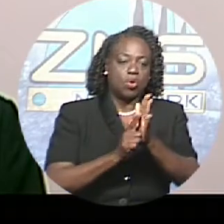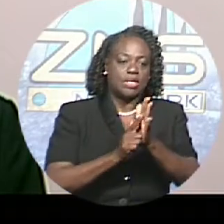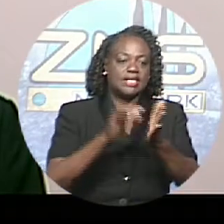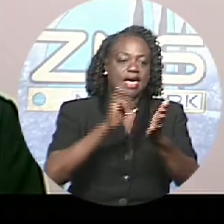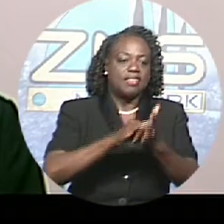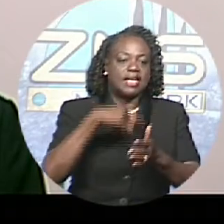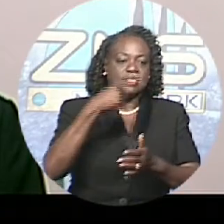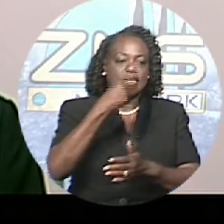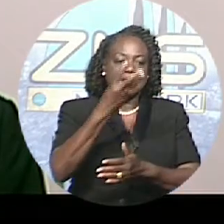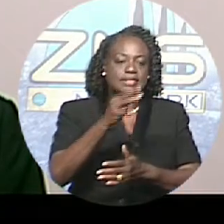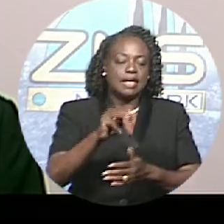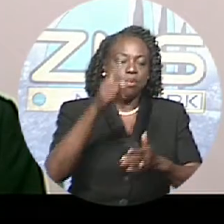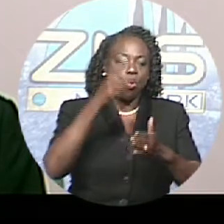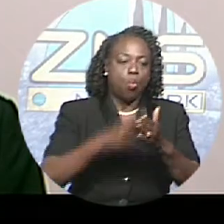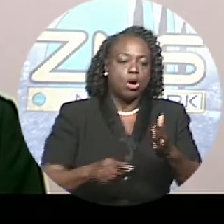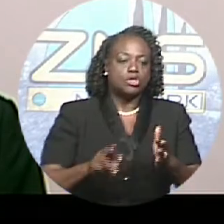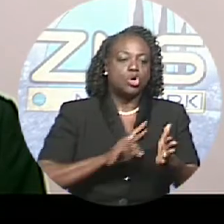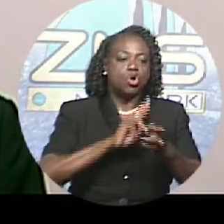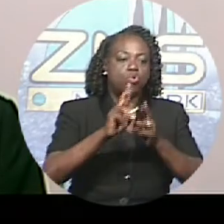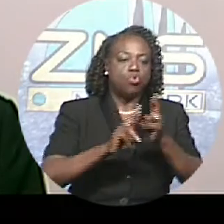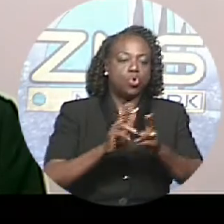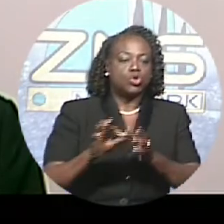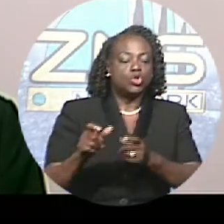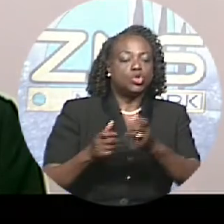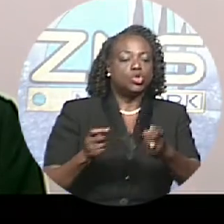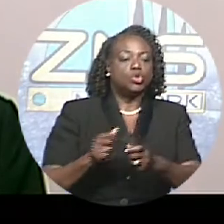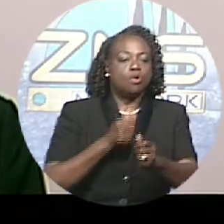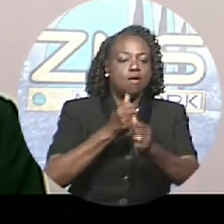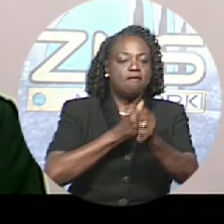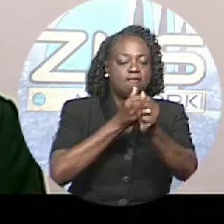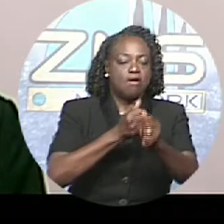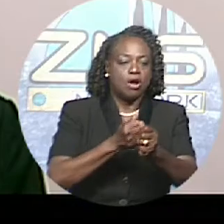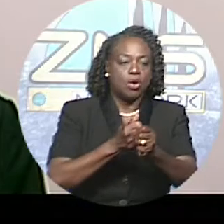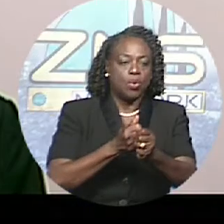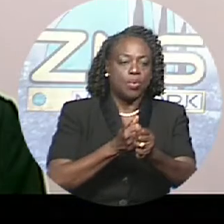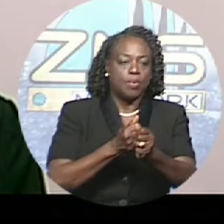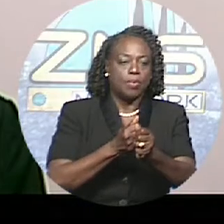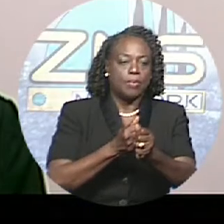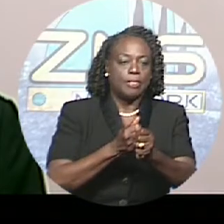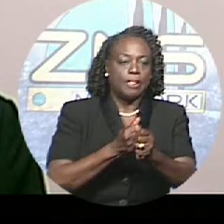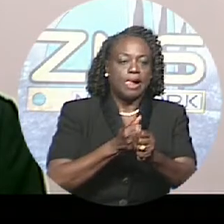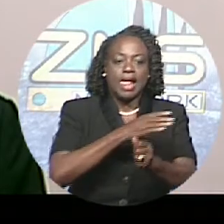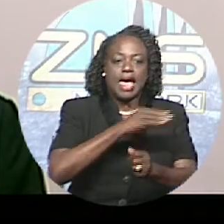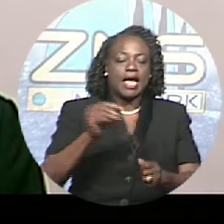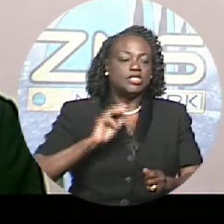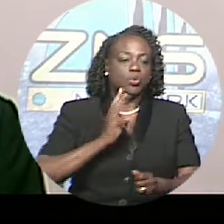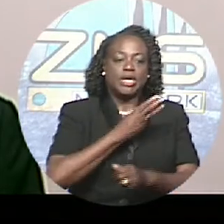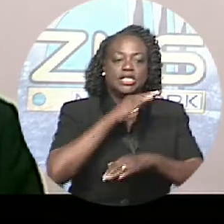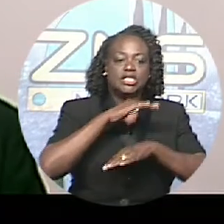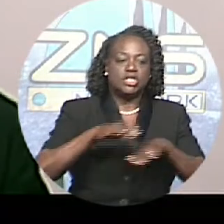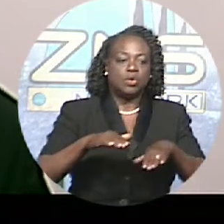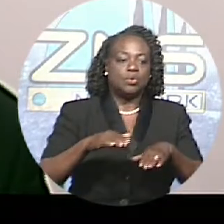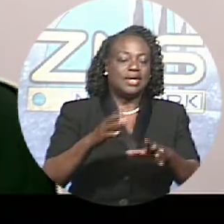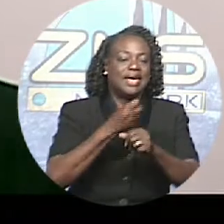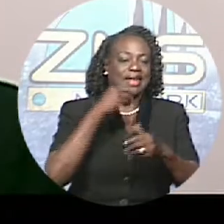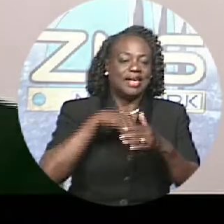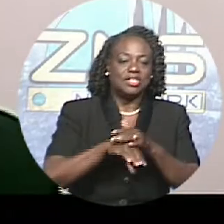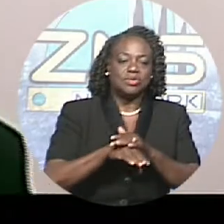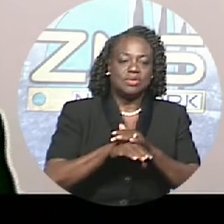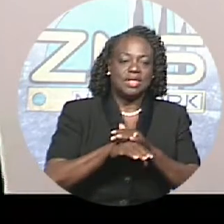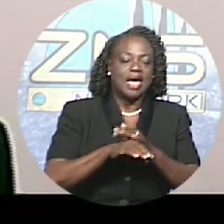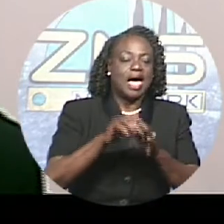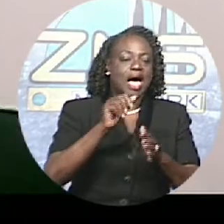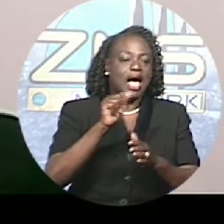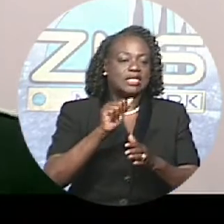them what rules to follow in exercising that discretion. And the convenient part of that is that we don't get into these Article 27 questions